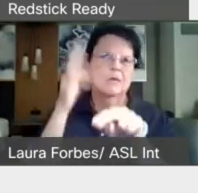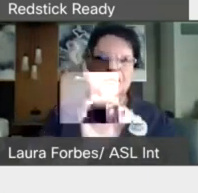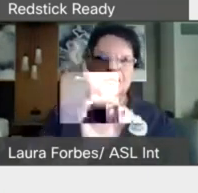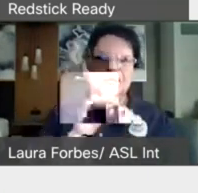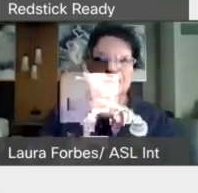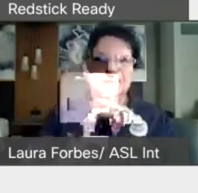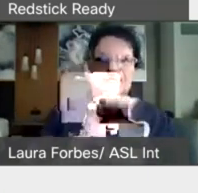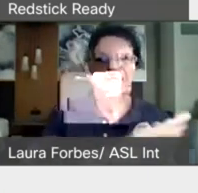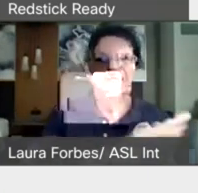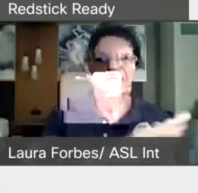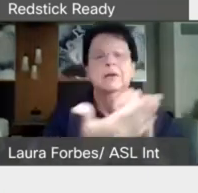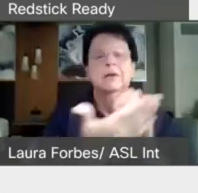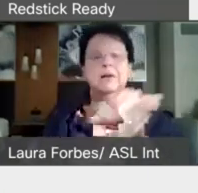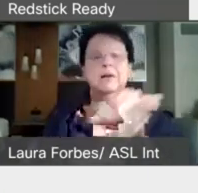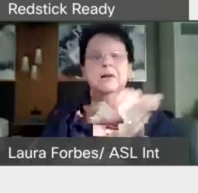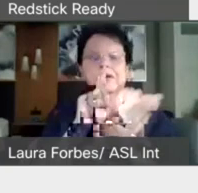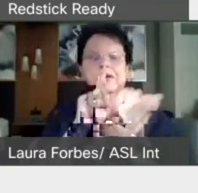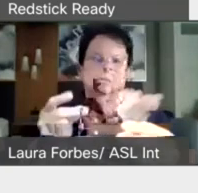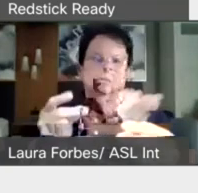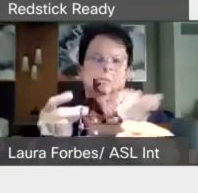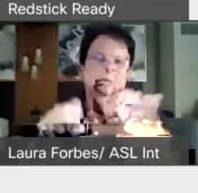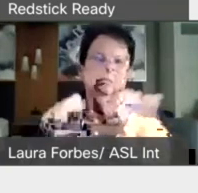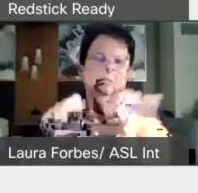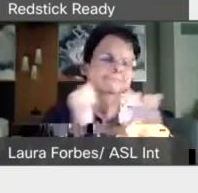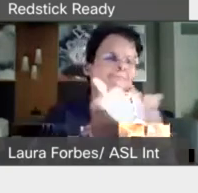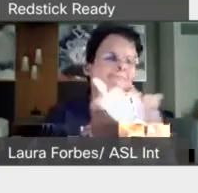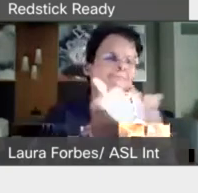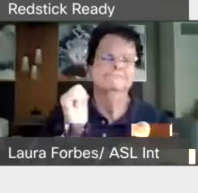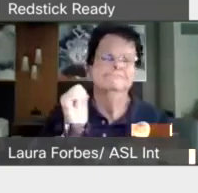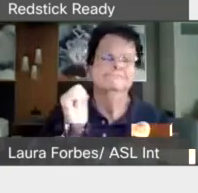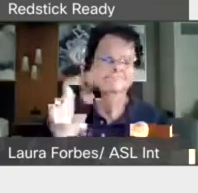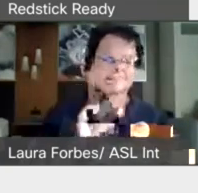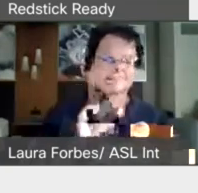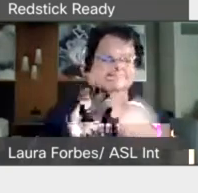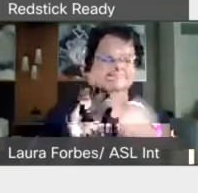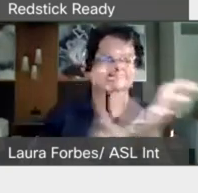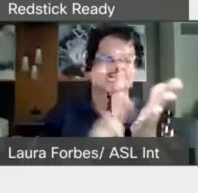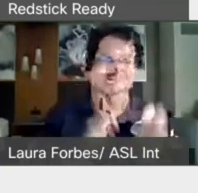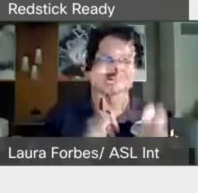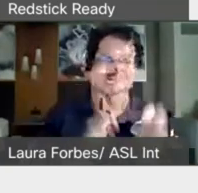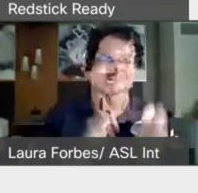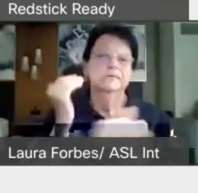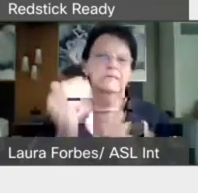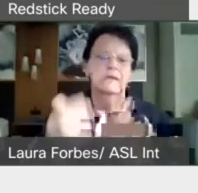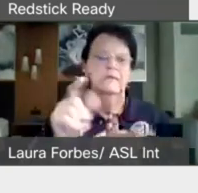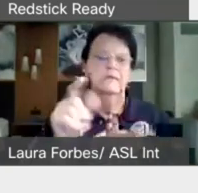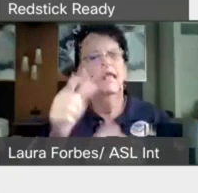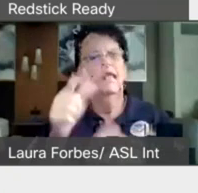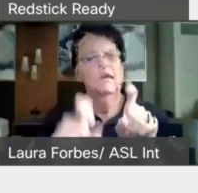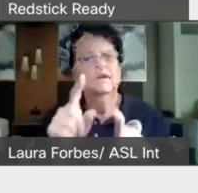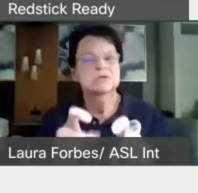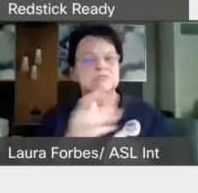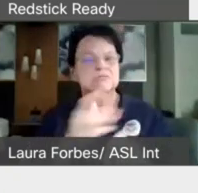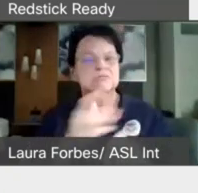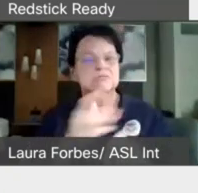into work orders as quickly as possible and then get them over to the contractors for execution. If there are any other questions on the program, I'd